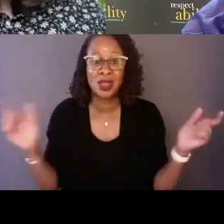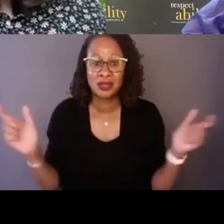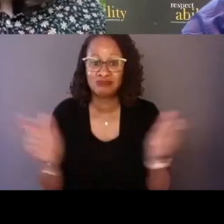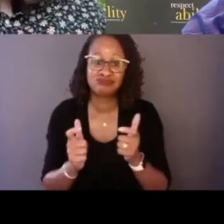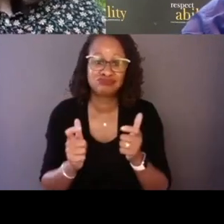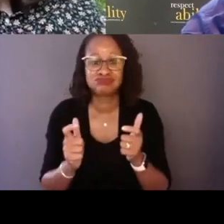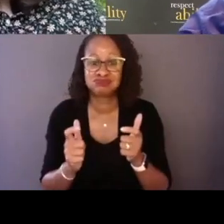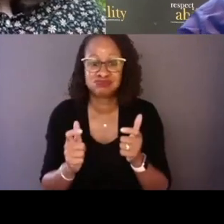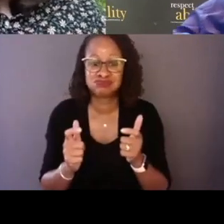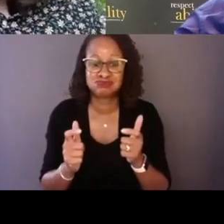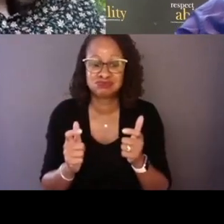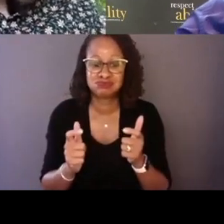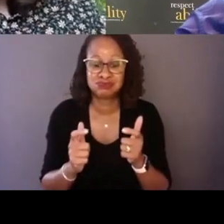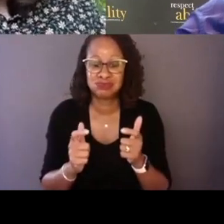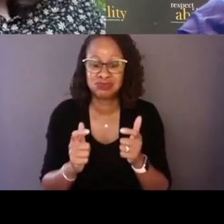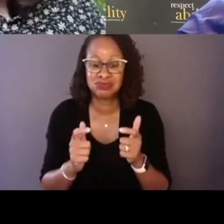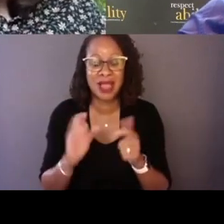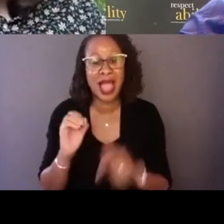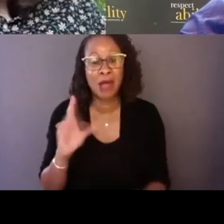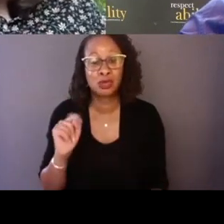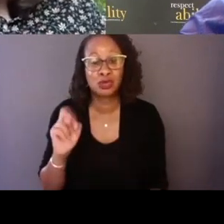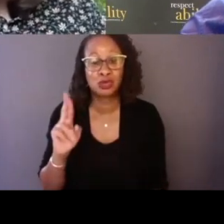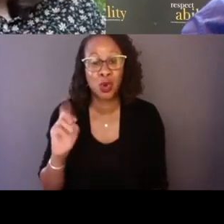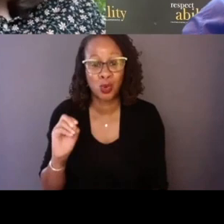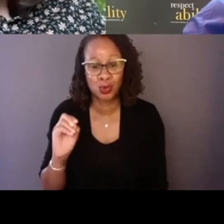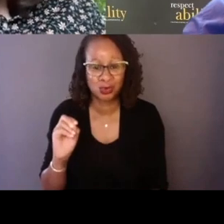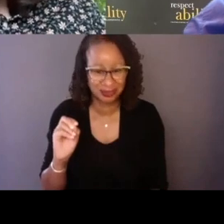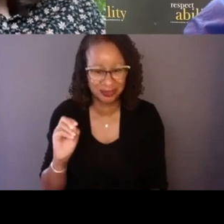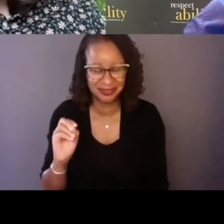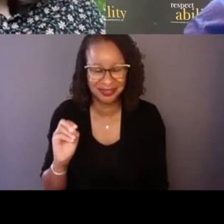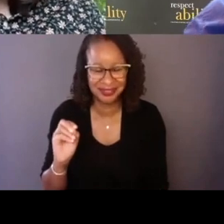to our outro, to our